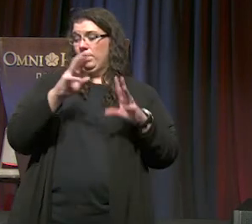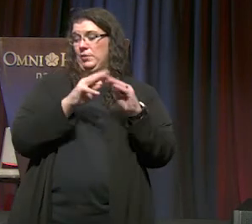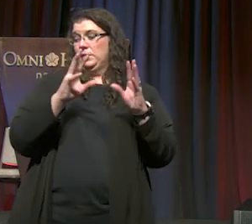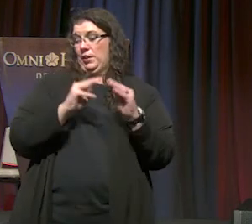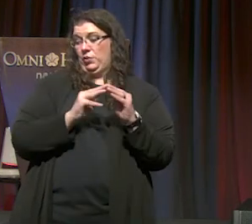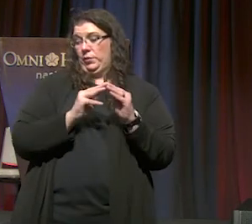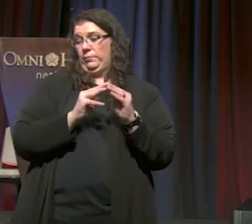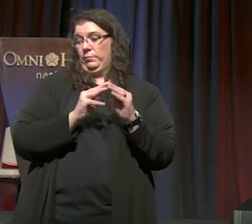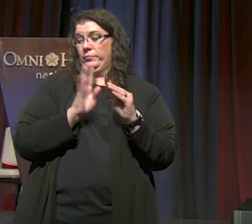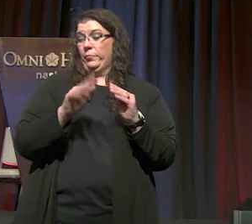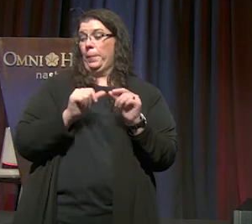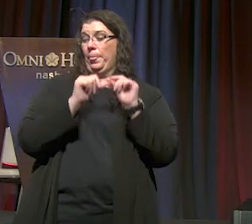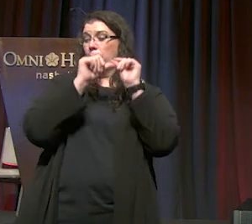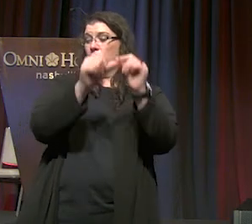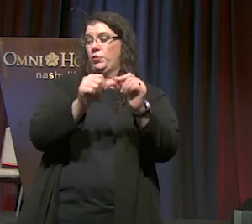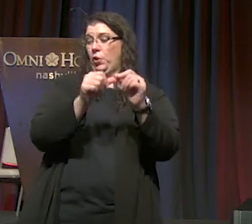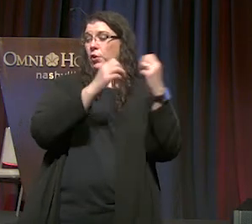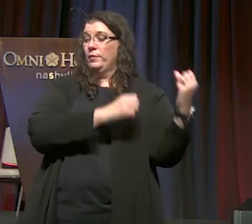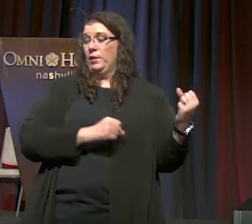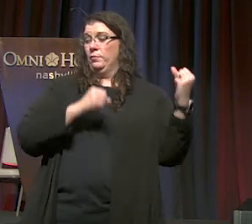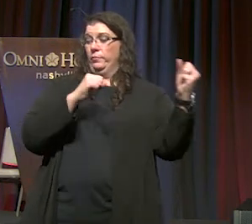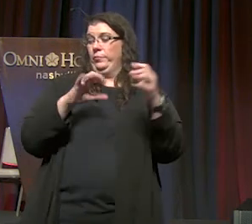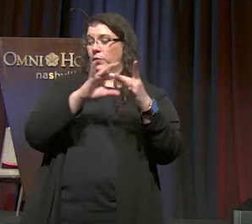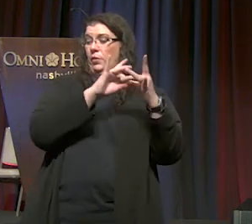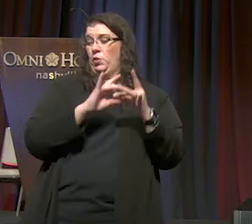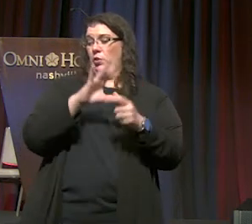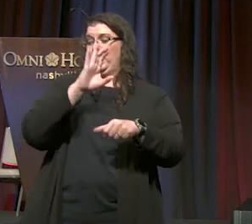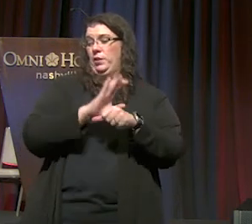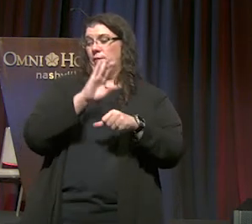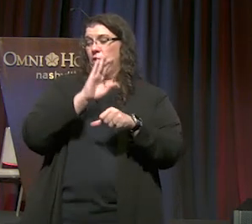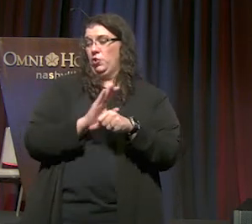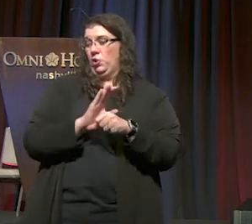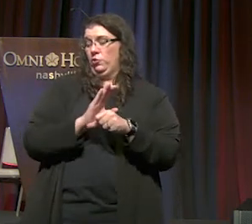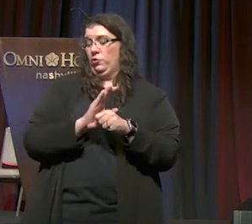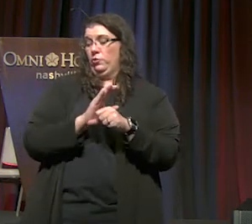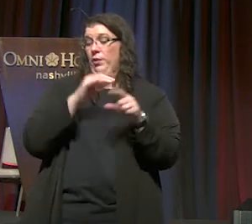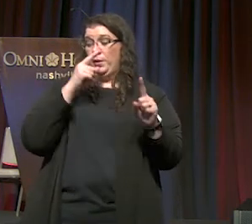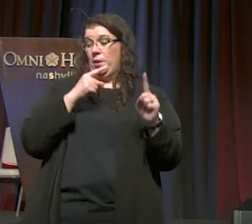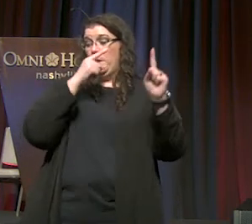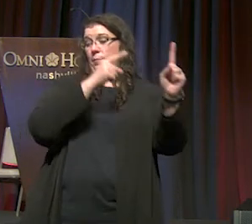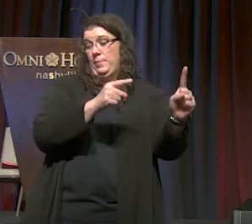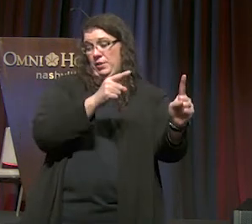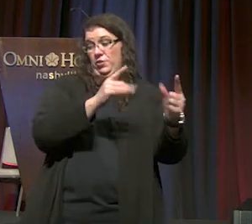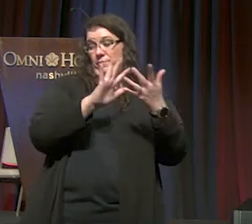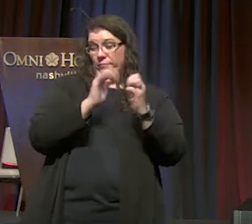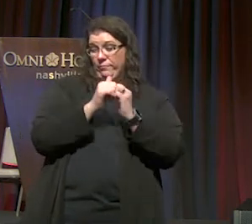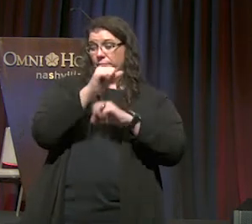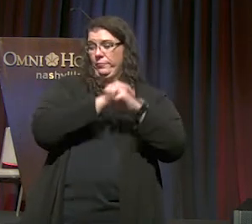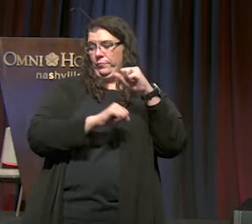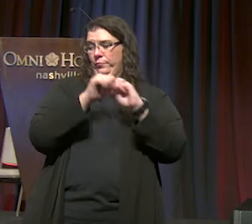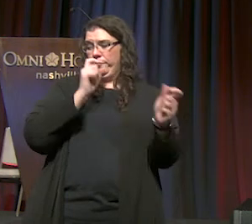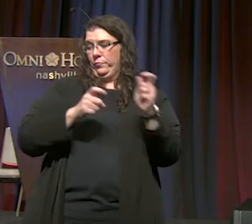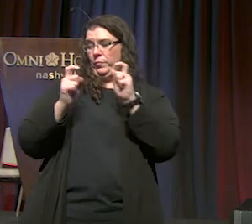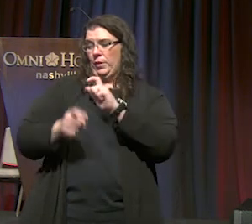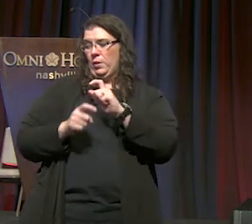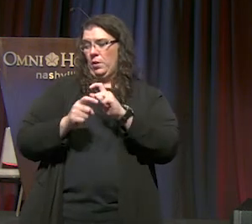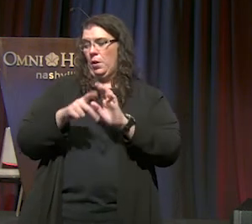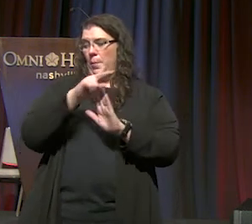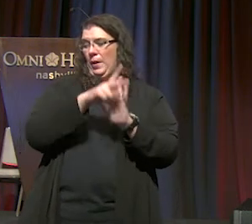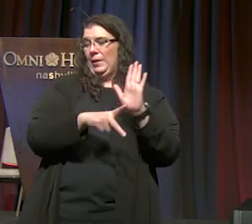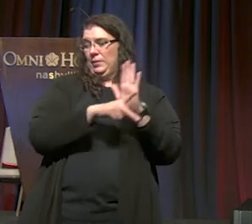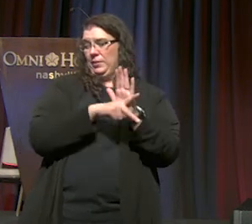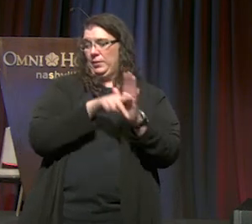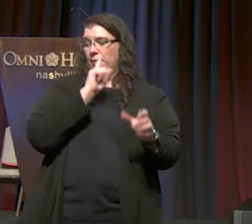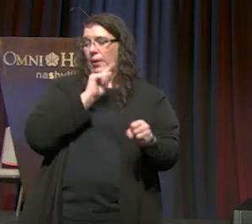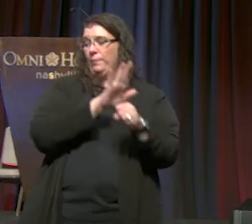session that preserves and strengthens the unity of the Church in mission through a structured polity